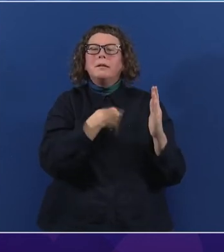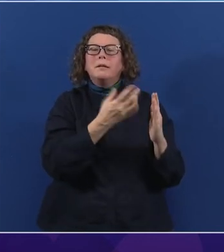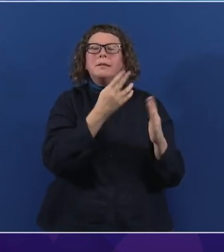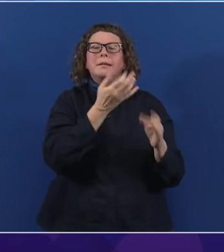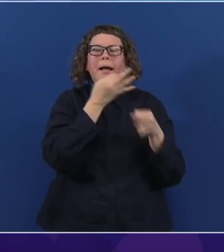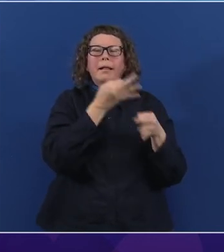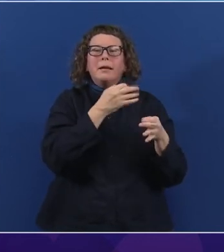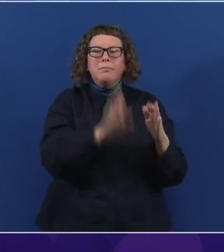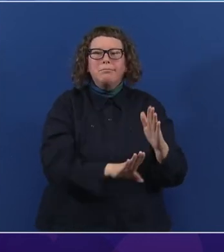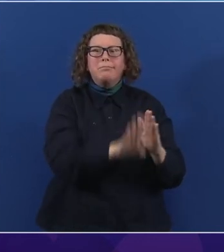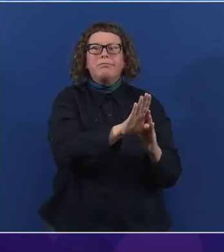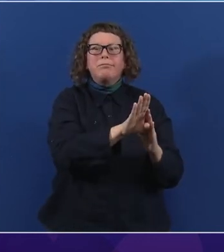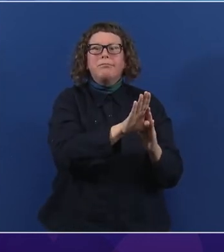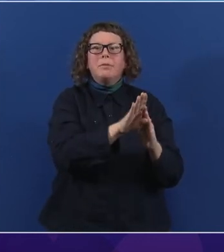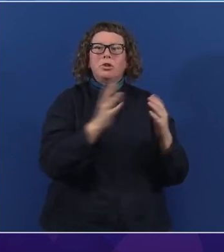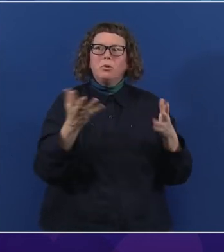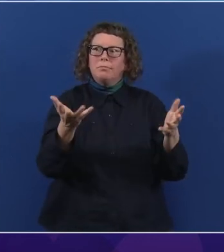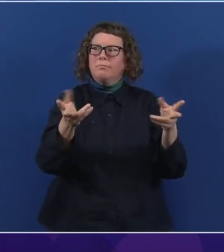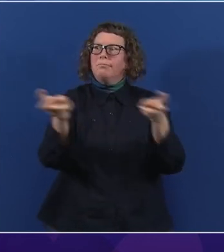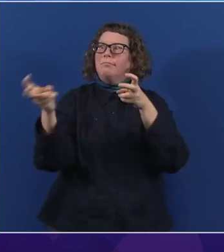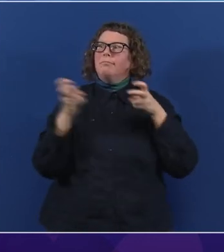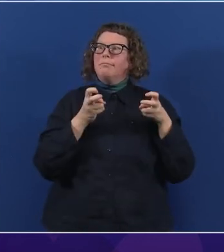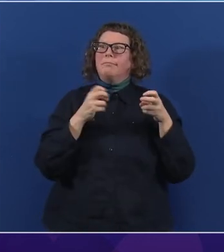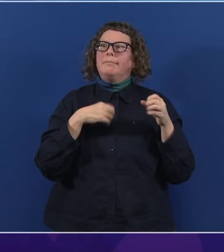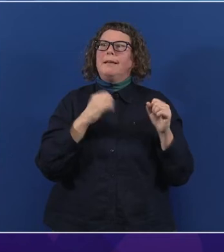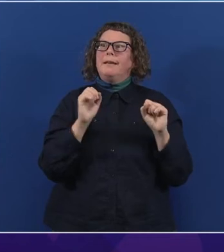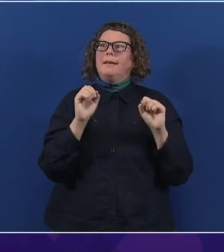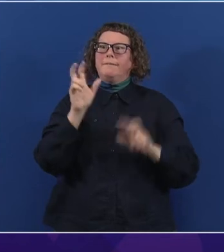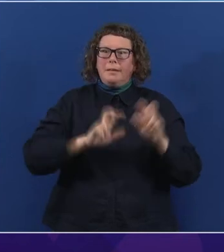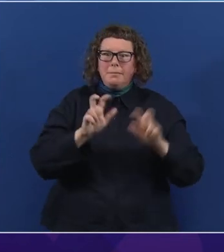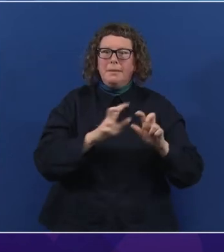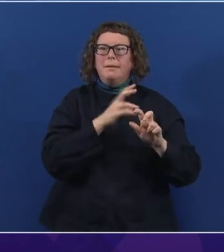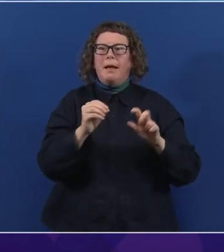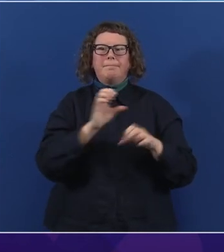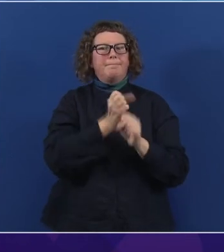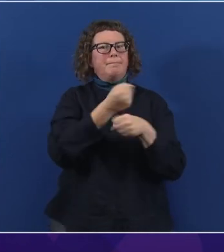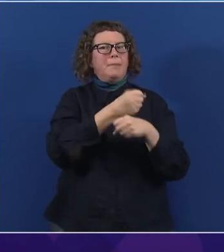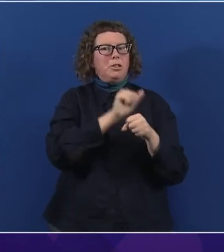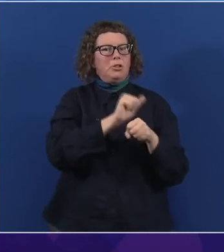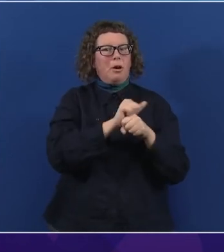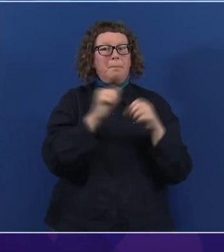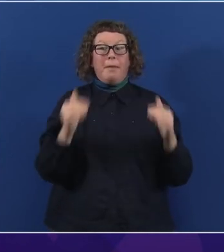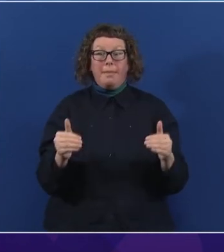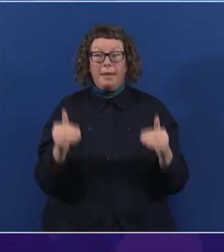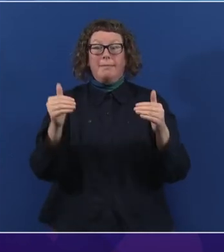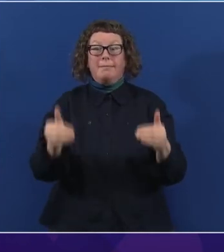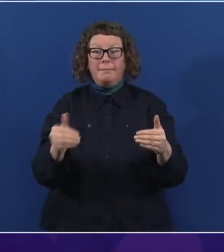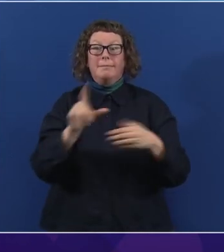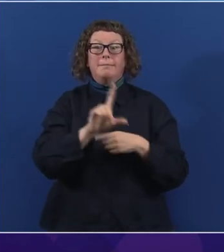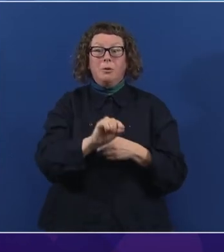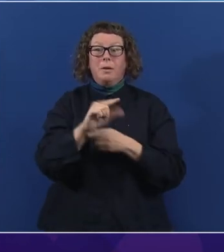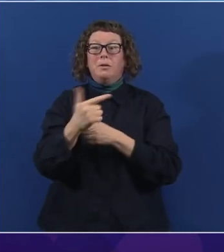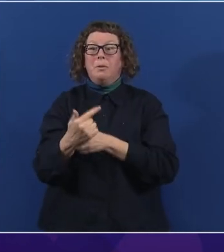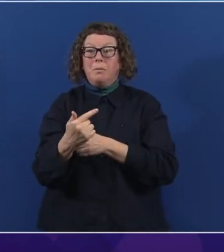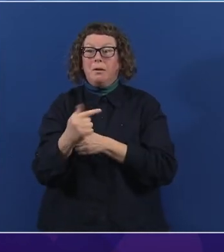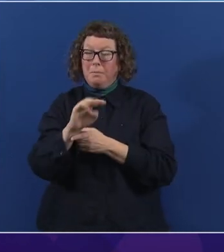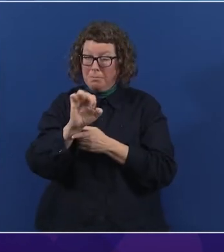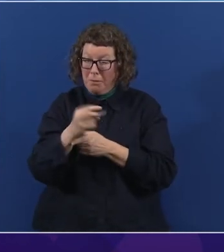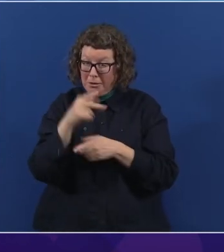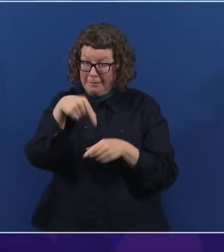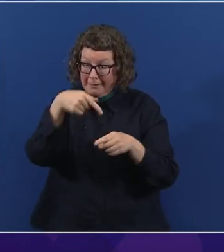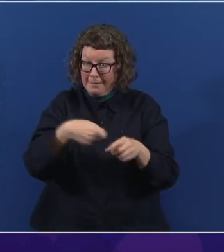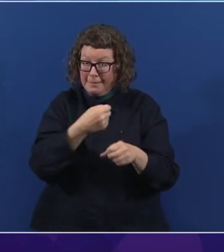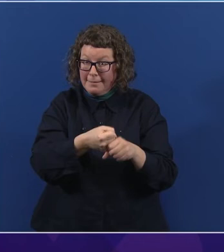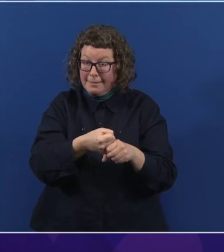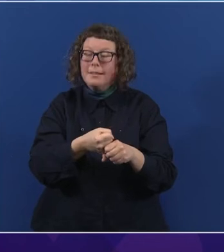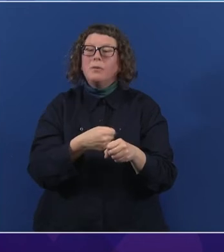in our city to attract investment and create jobs. So in 2021, in March of this year,